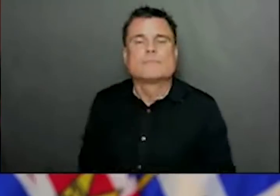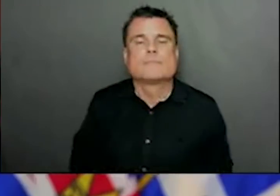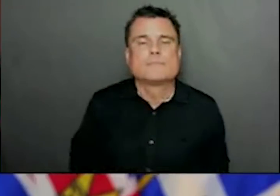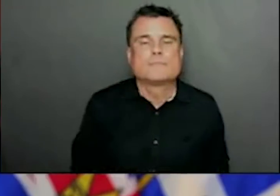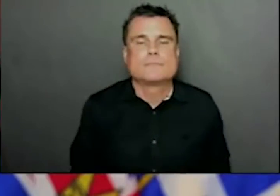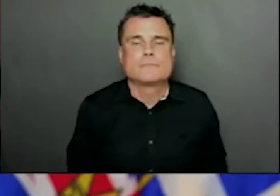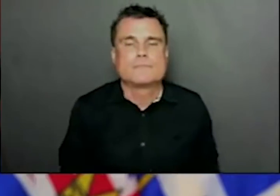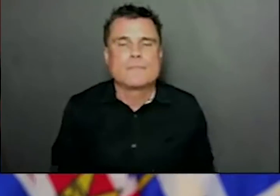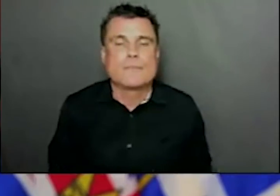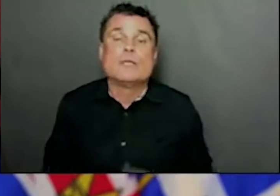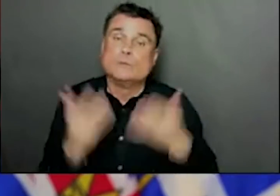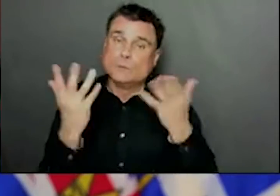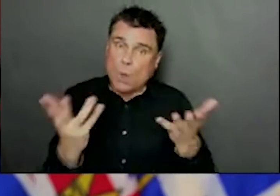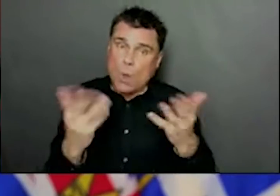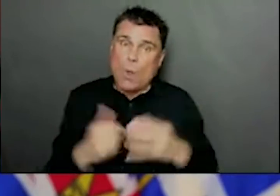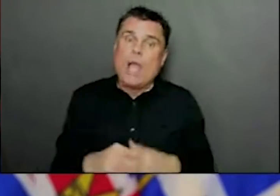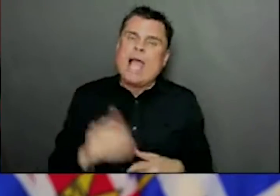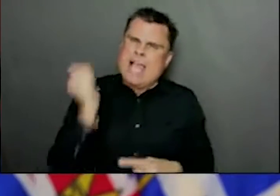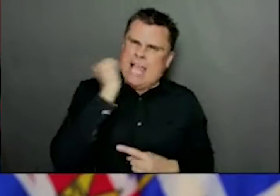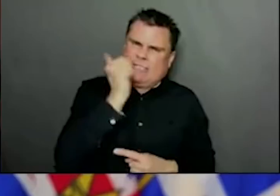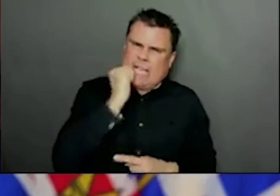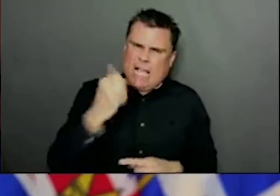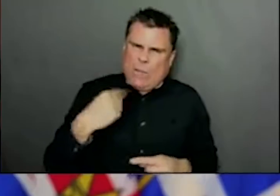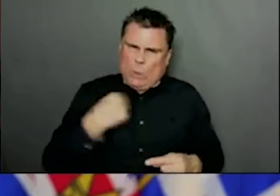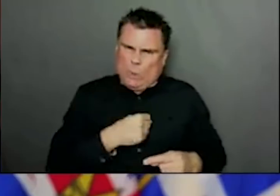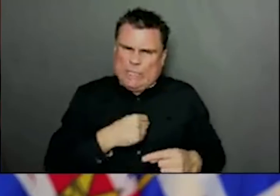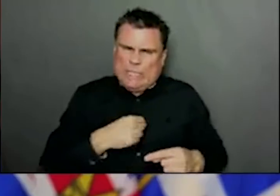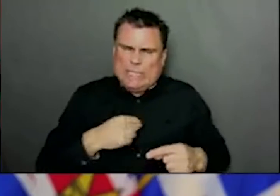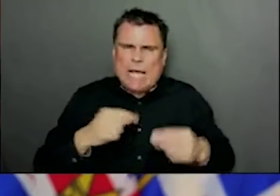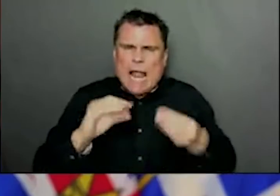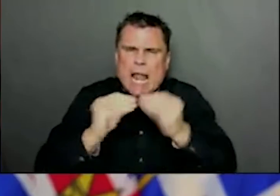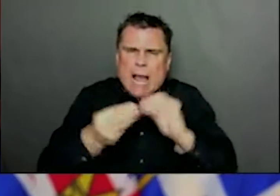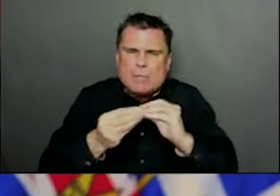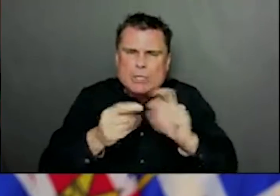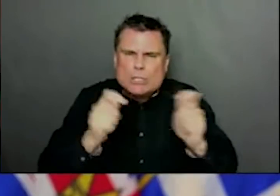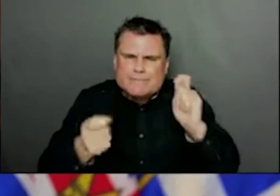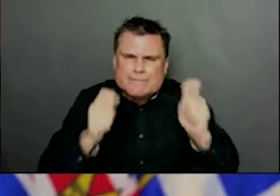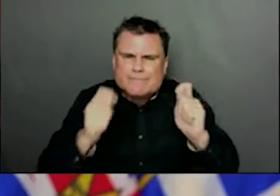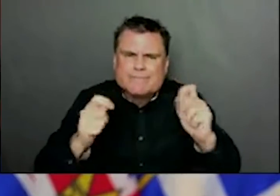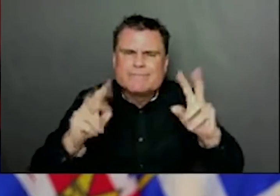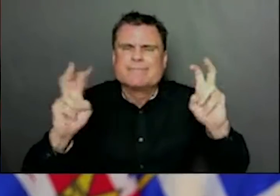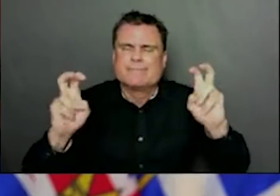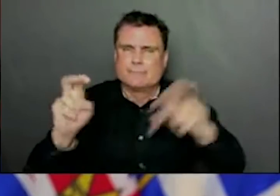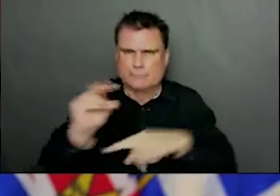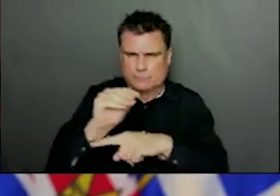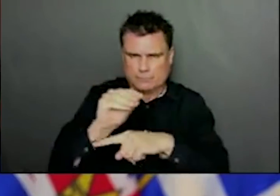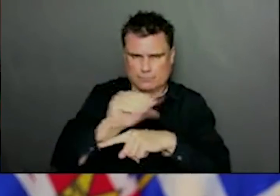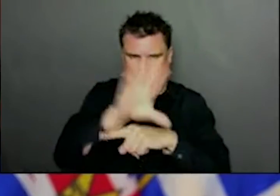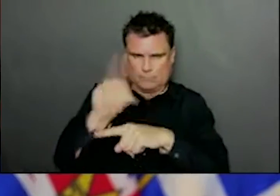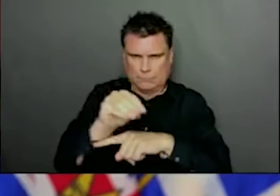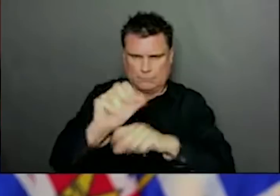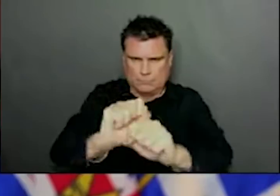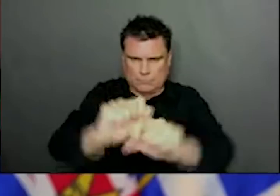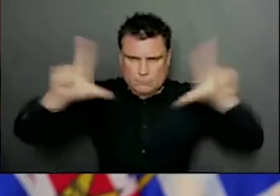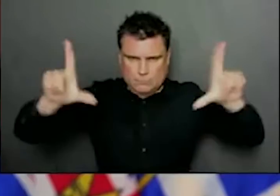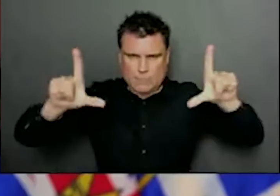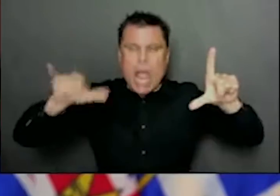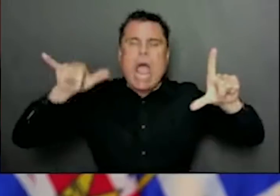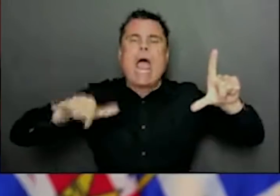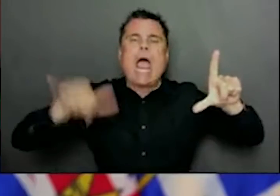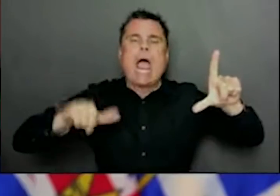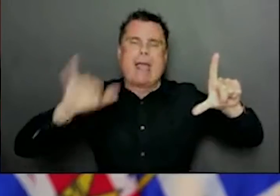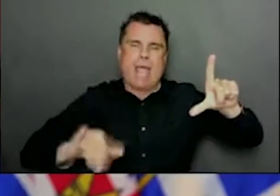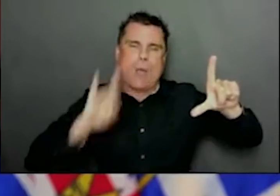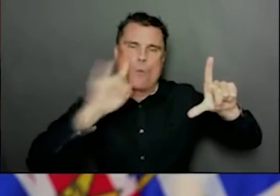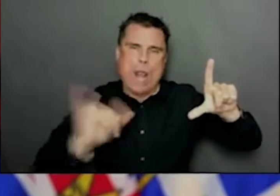snapshot, but that rolling average helps us understand our trends as we're moving along. Importantly, what remains